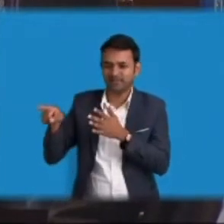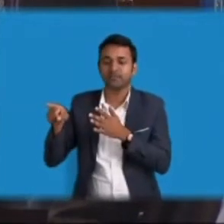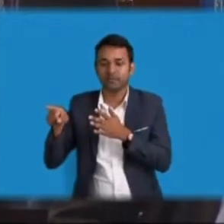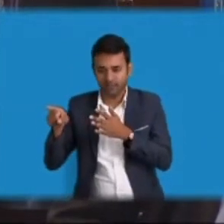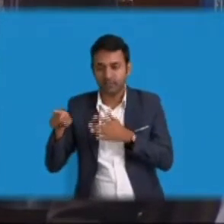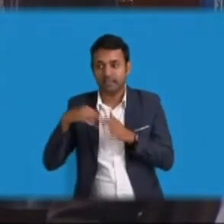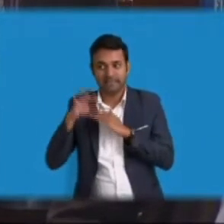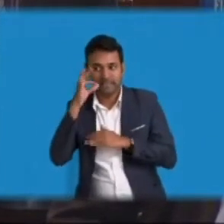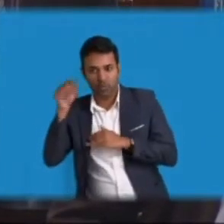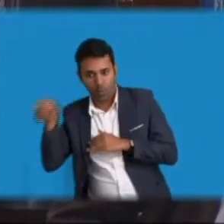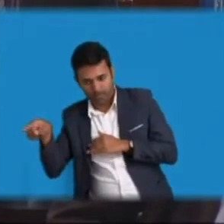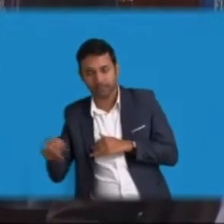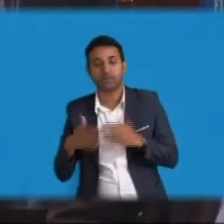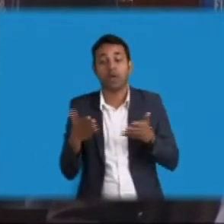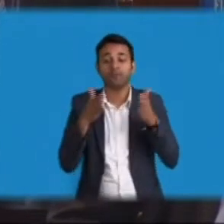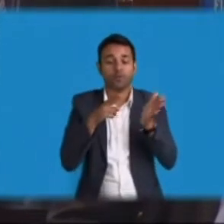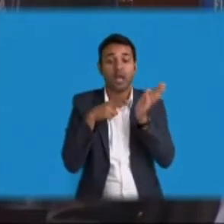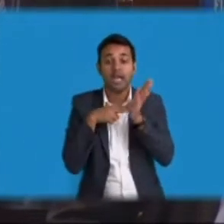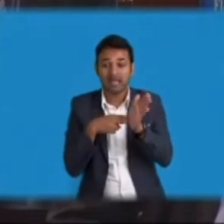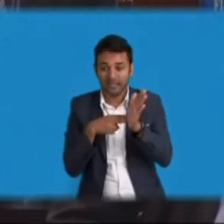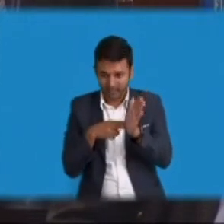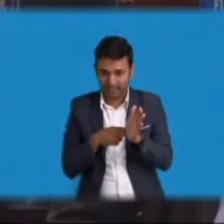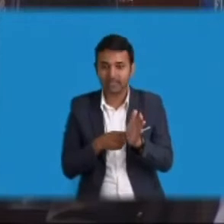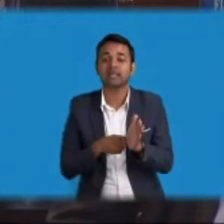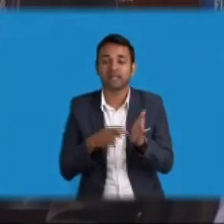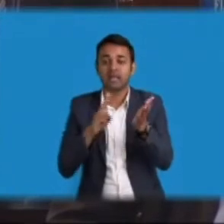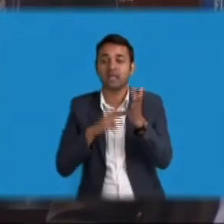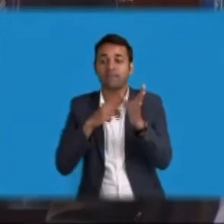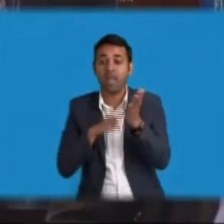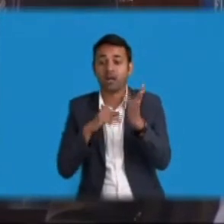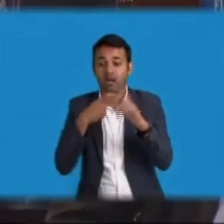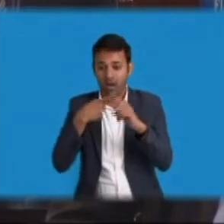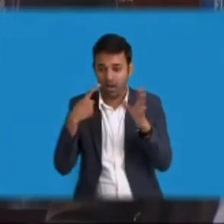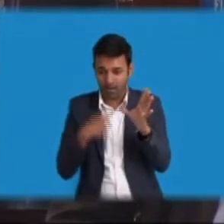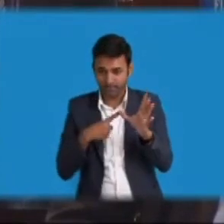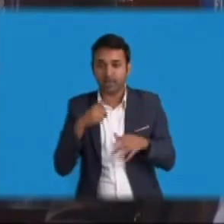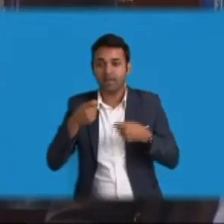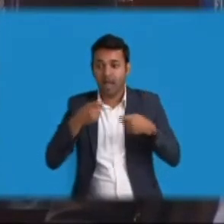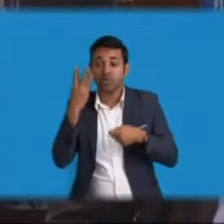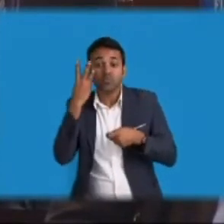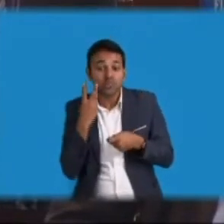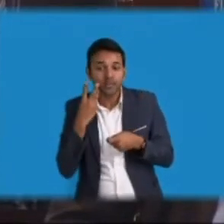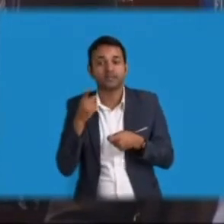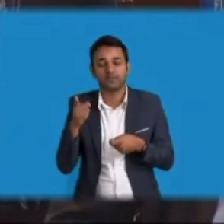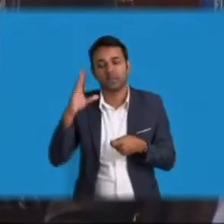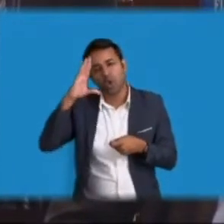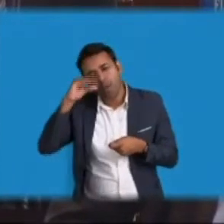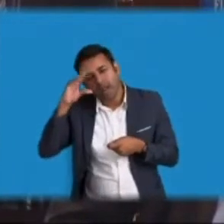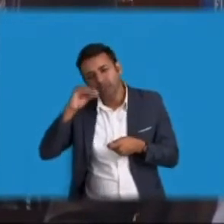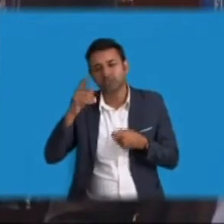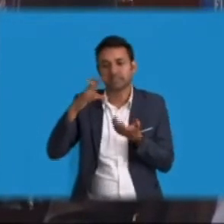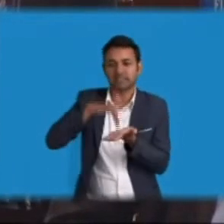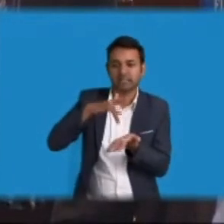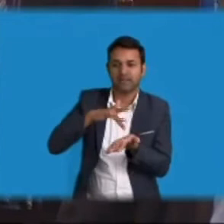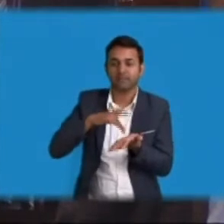Speaker, Namaka Market Extension in Nandi with the Women's Accommodation Center with detailed plan is in approval stage at a cost of